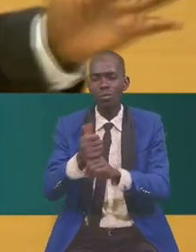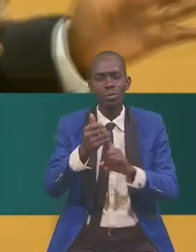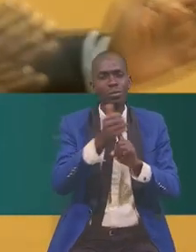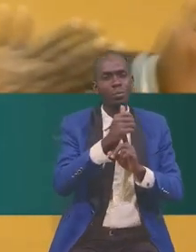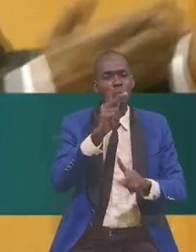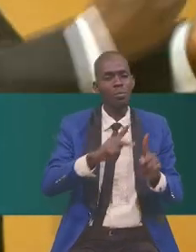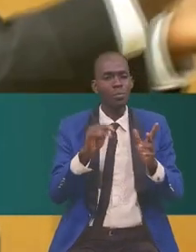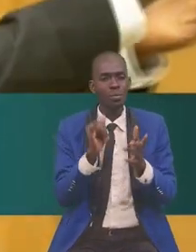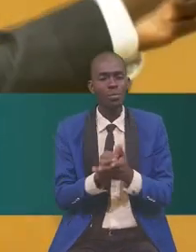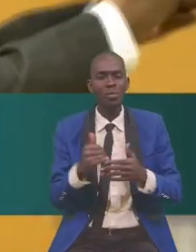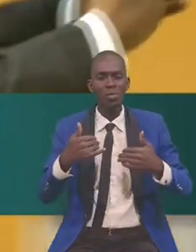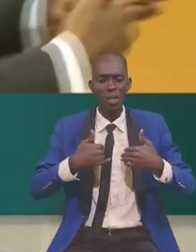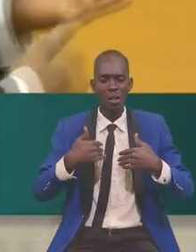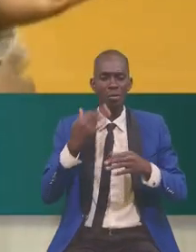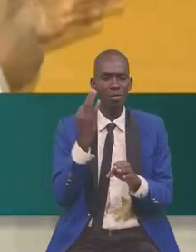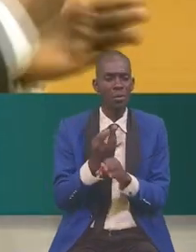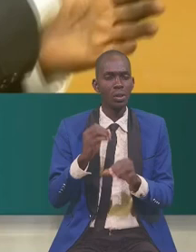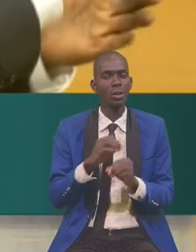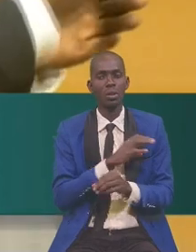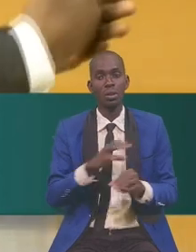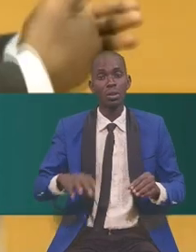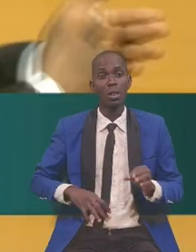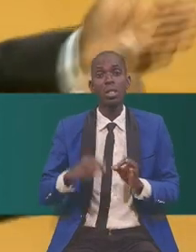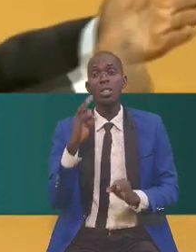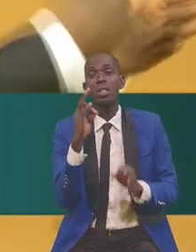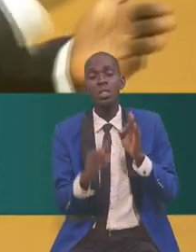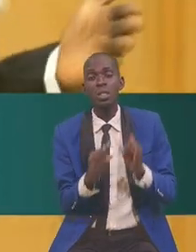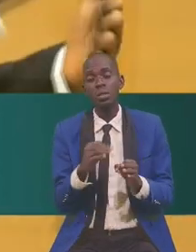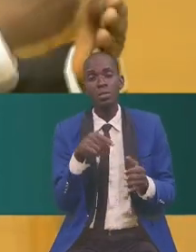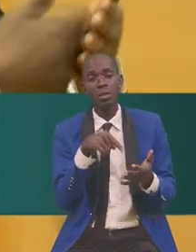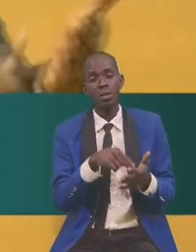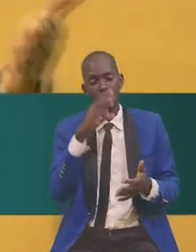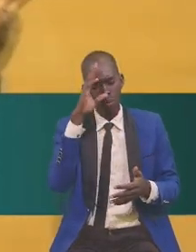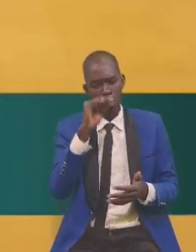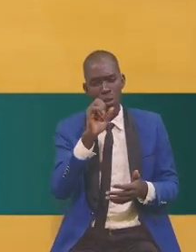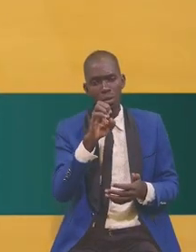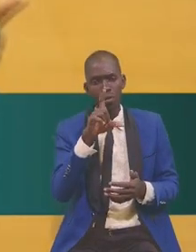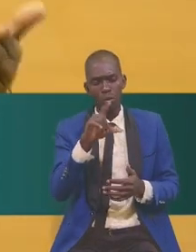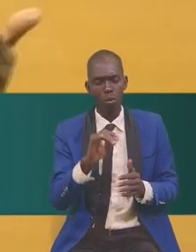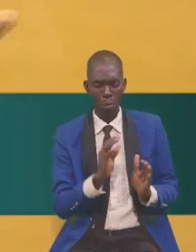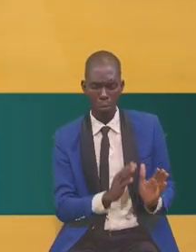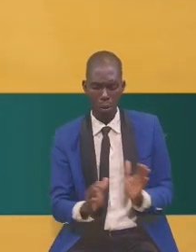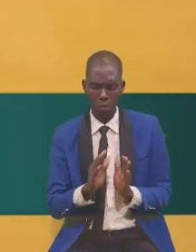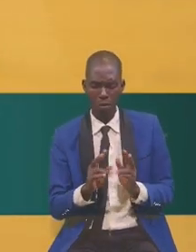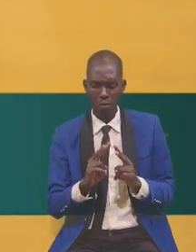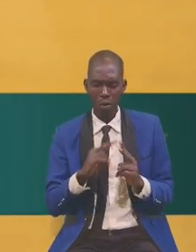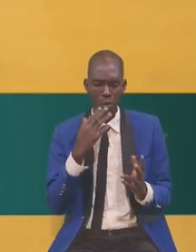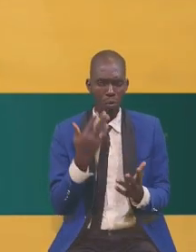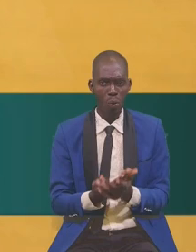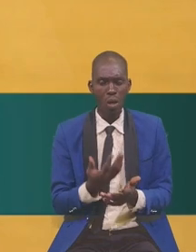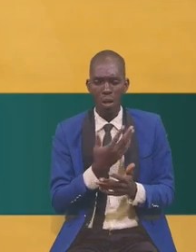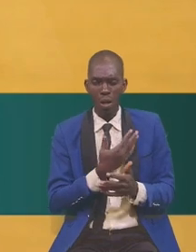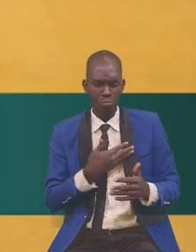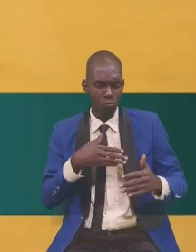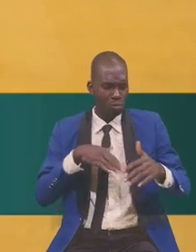he strategized and he had the addresses of all those people in his hand and he entered without